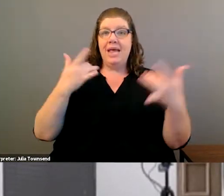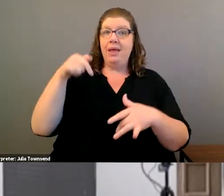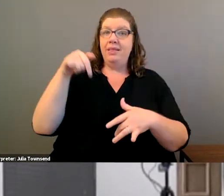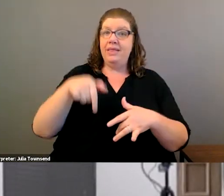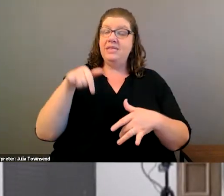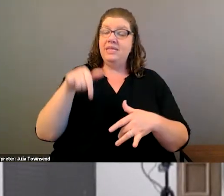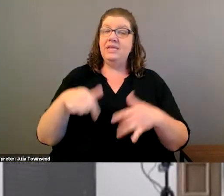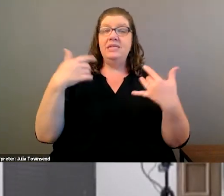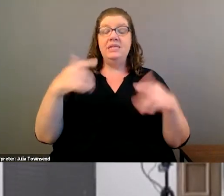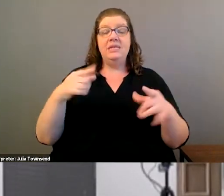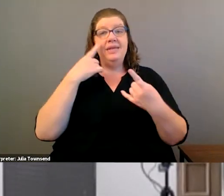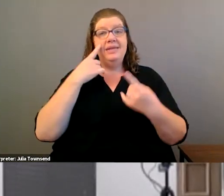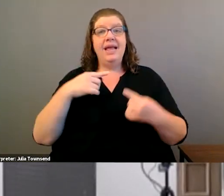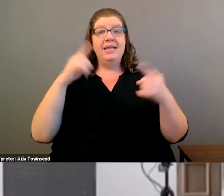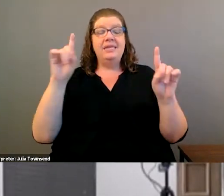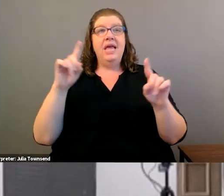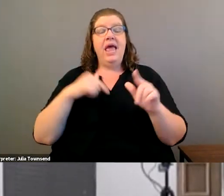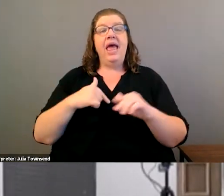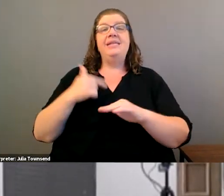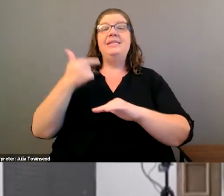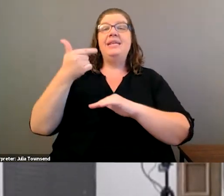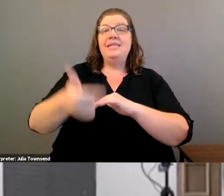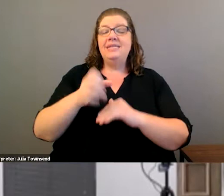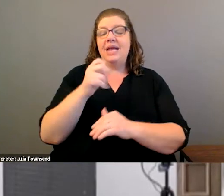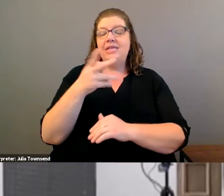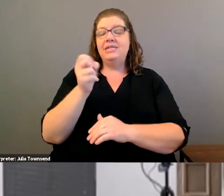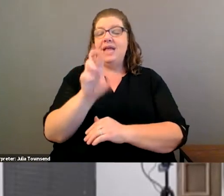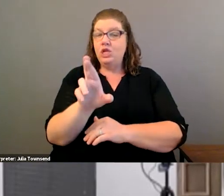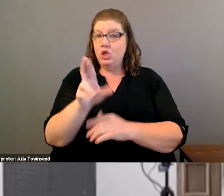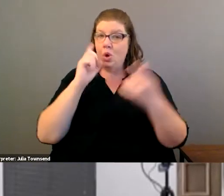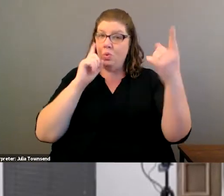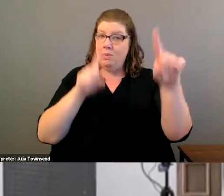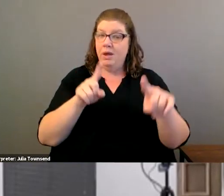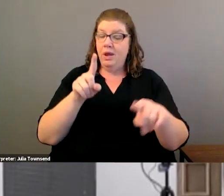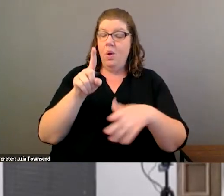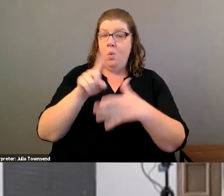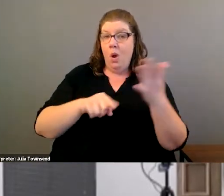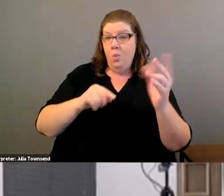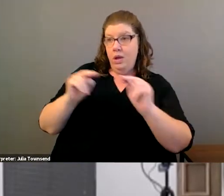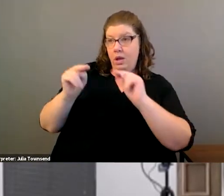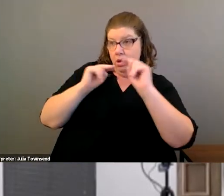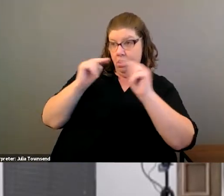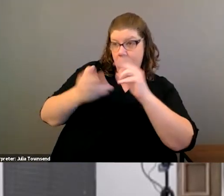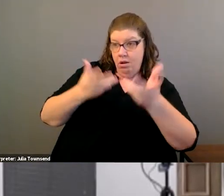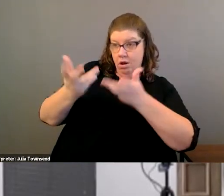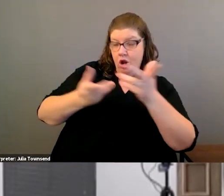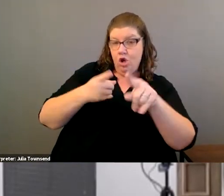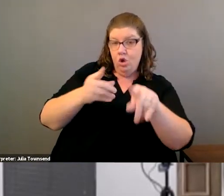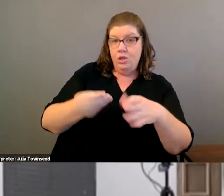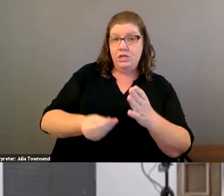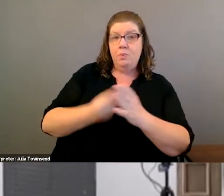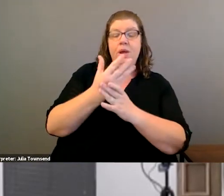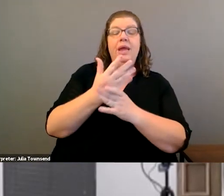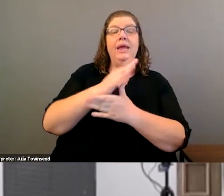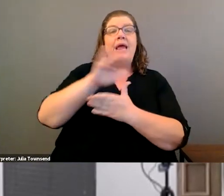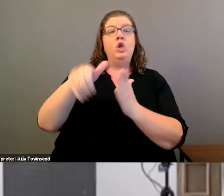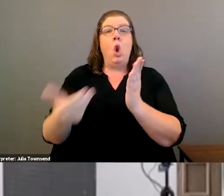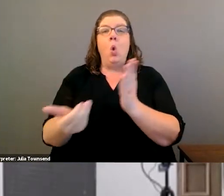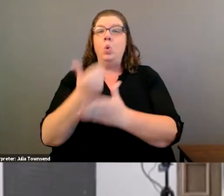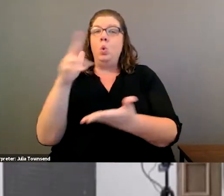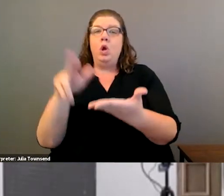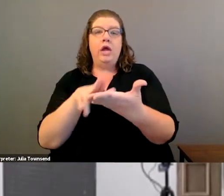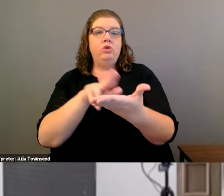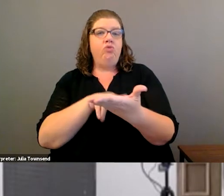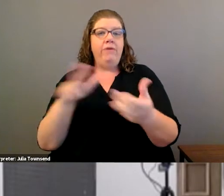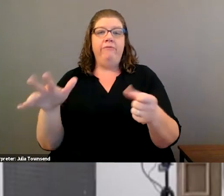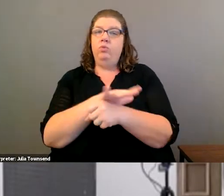a successor agreement, and so what we bargained over the course of the spring was an entirely new contract for